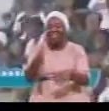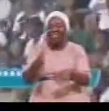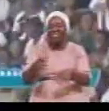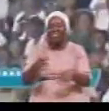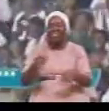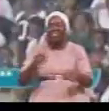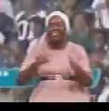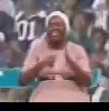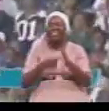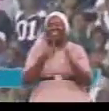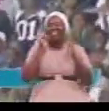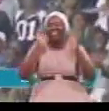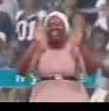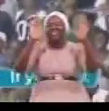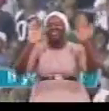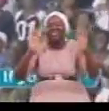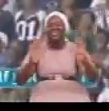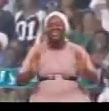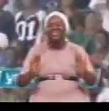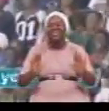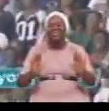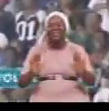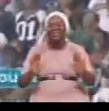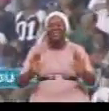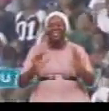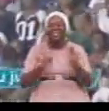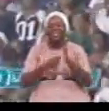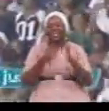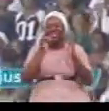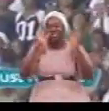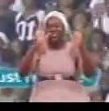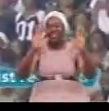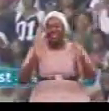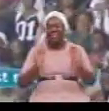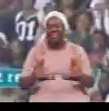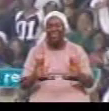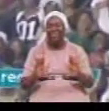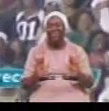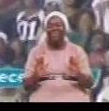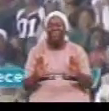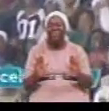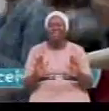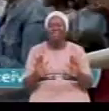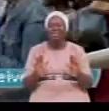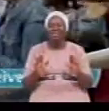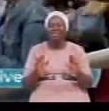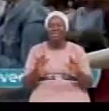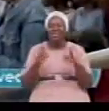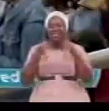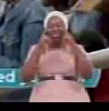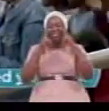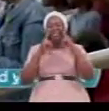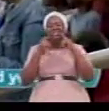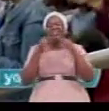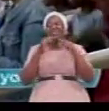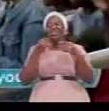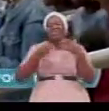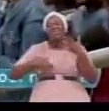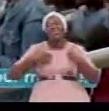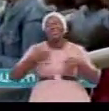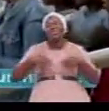This is marvelous. This is wonderful. Tears of joy will flow